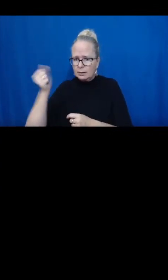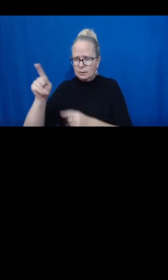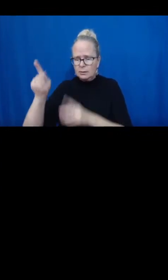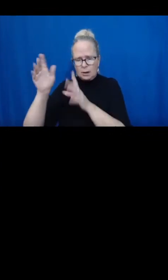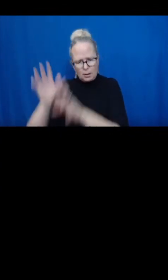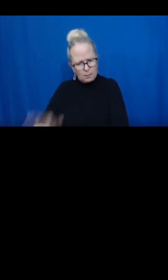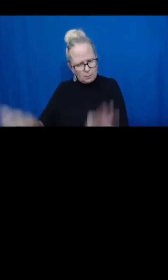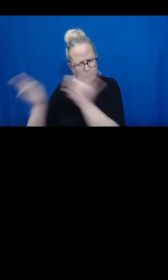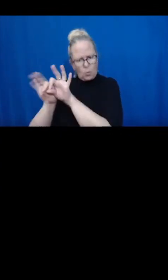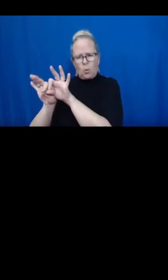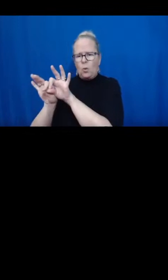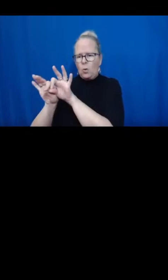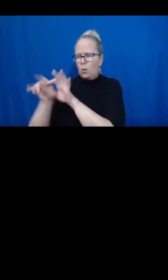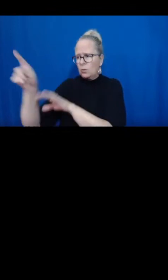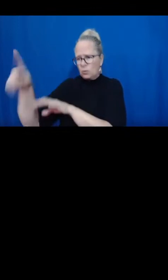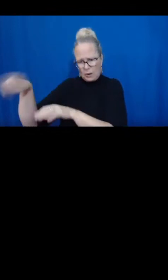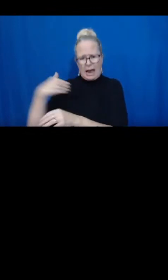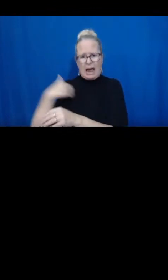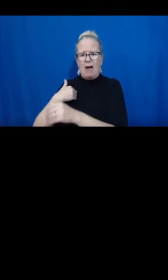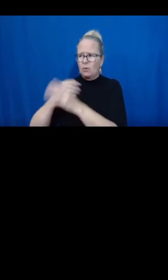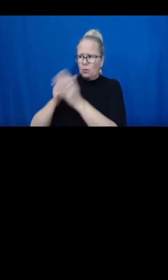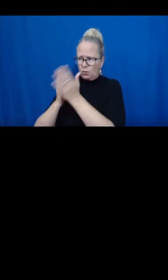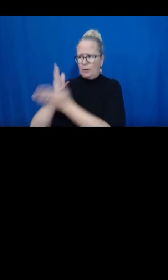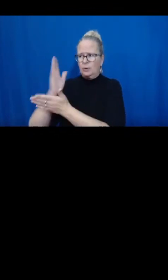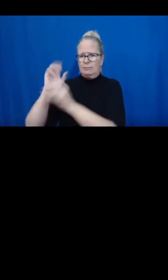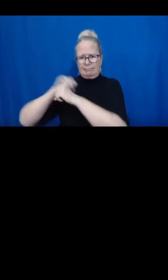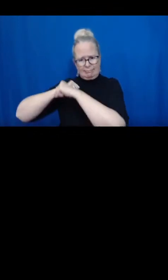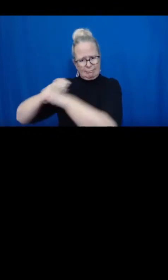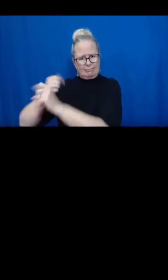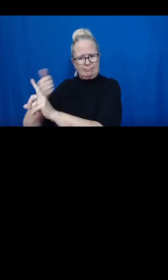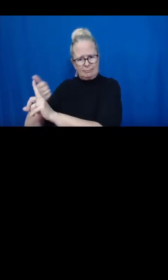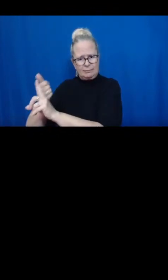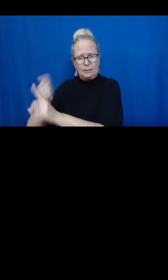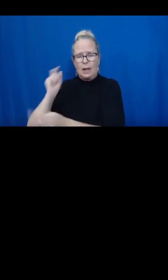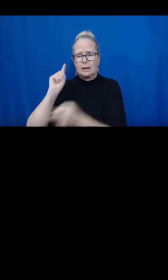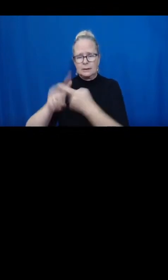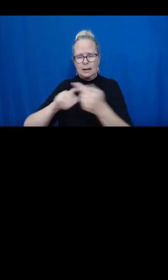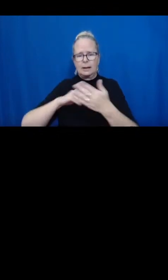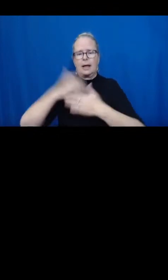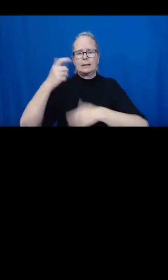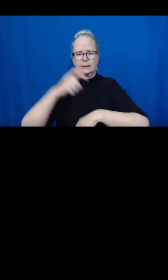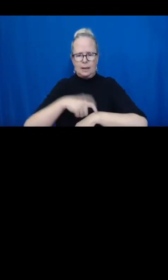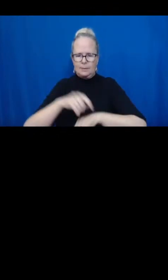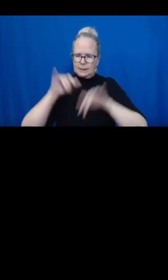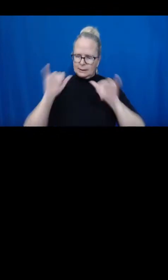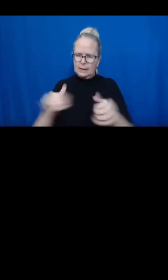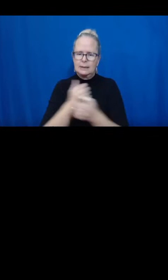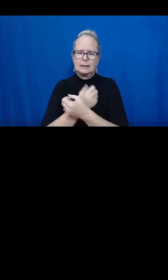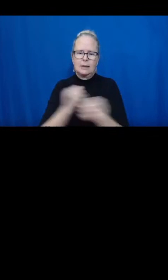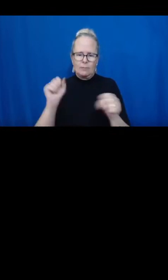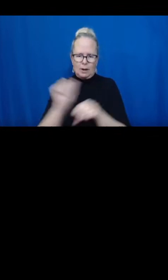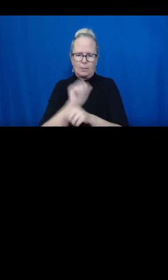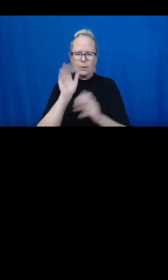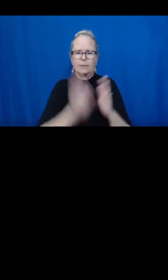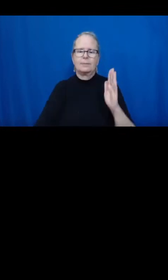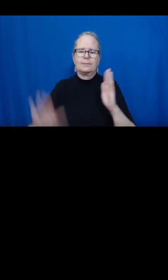As always, COVID-19 is airborne. Wear the best mask you have access